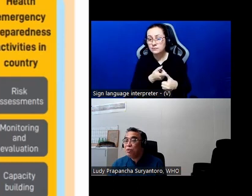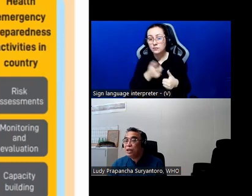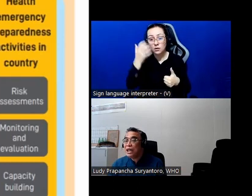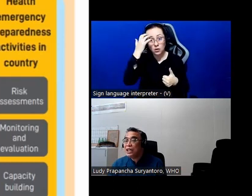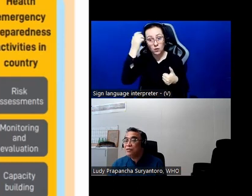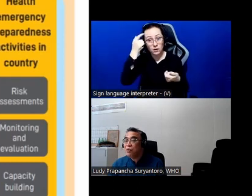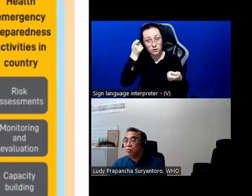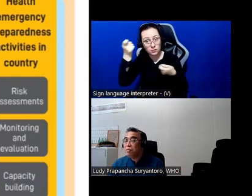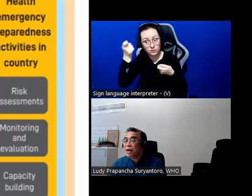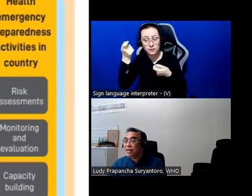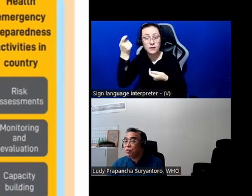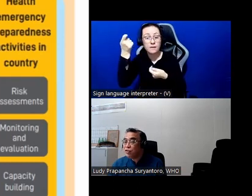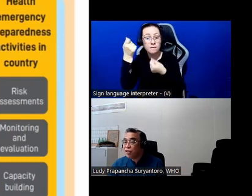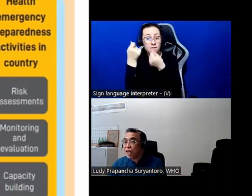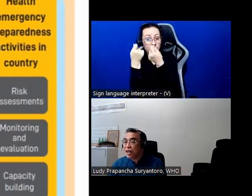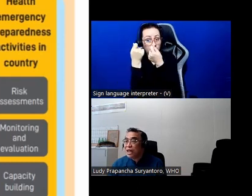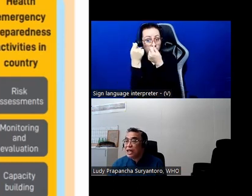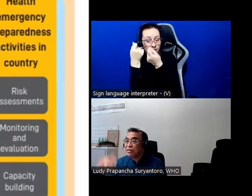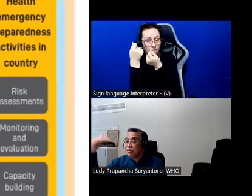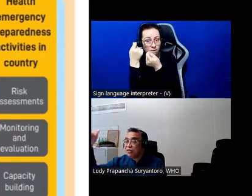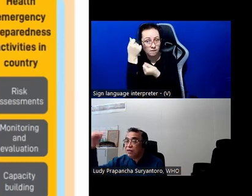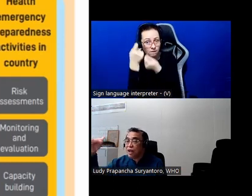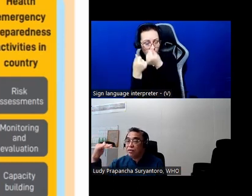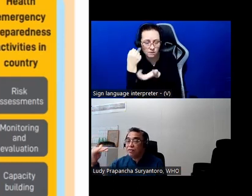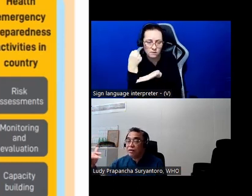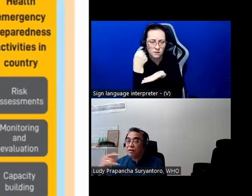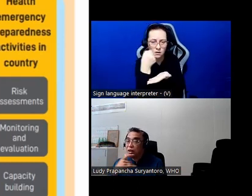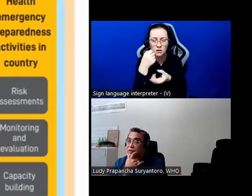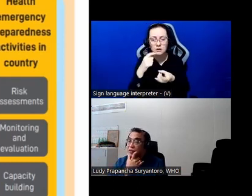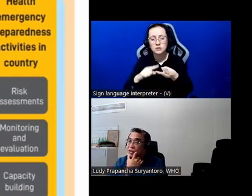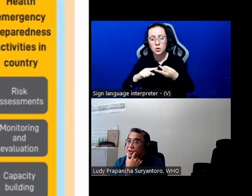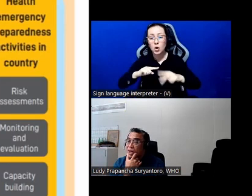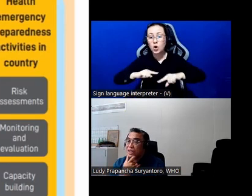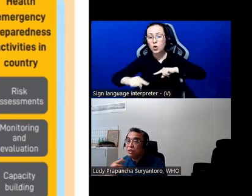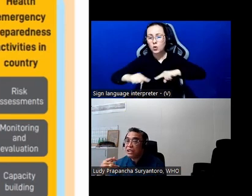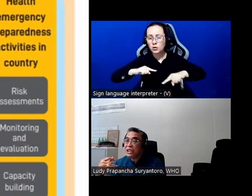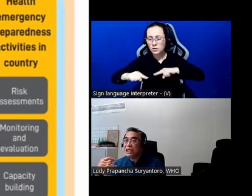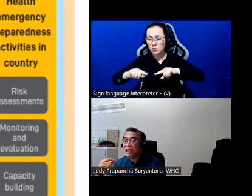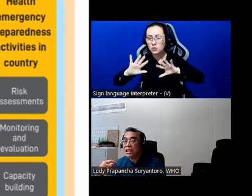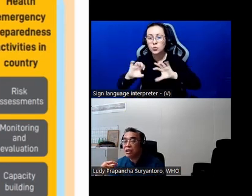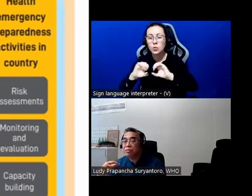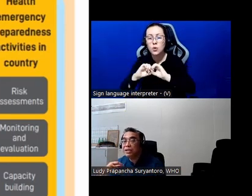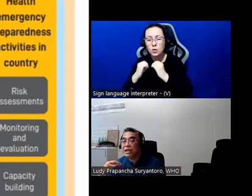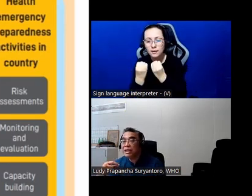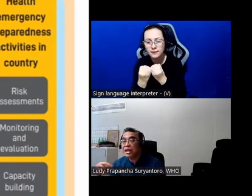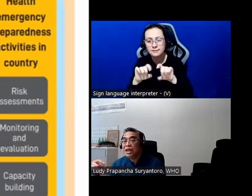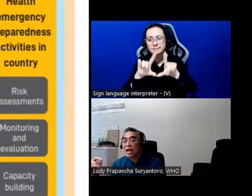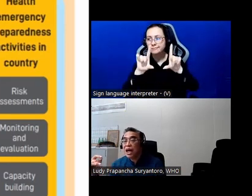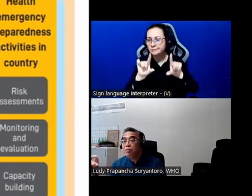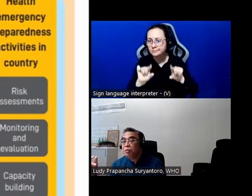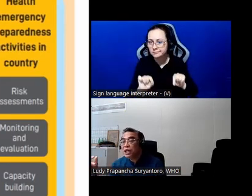multisectoral coordination for preparedness. Once again, it is a different type of level of cross-sectorality within cities and urban